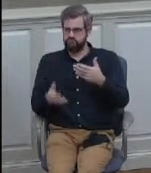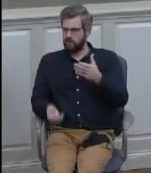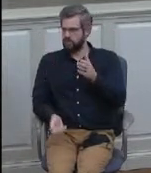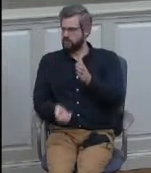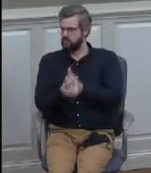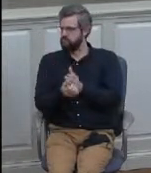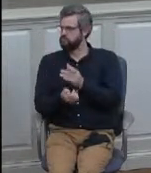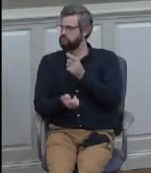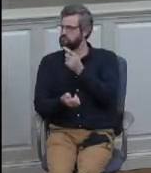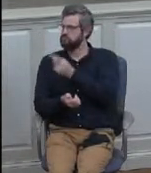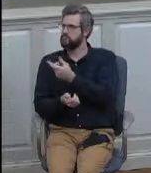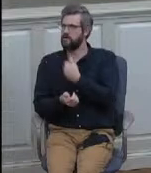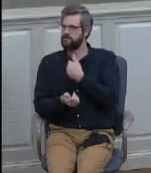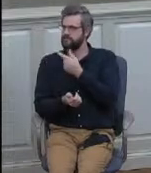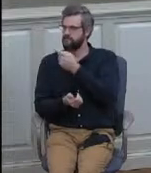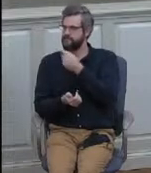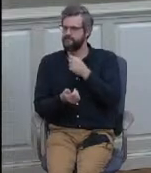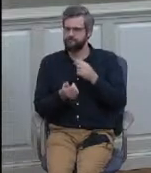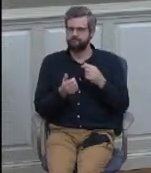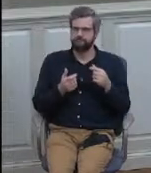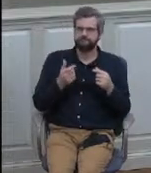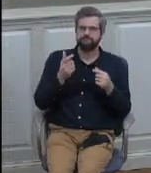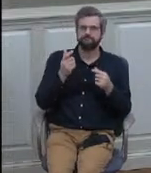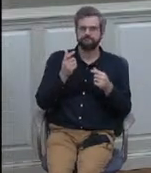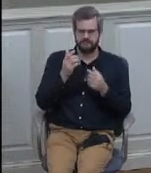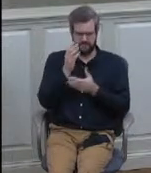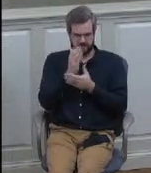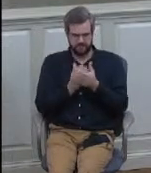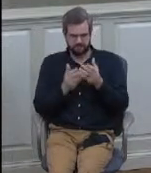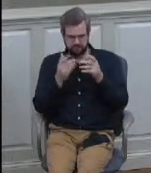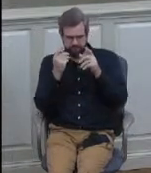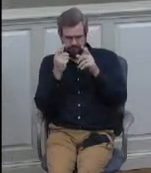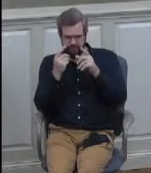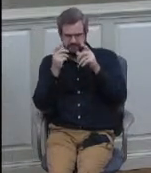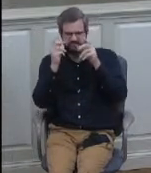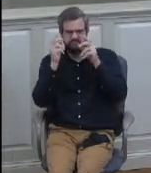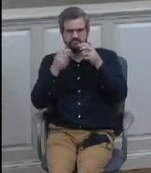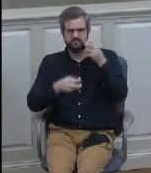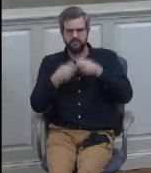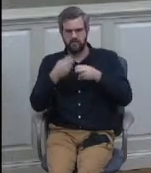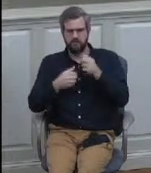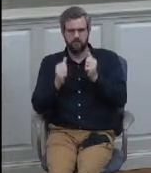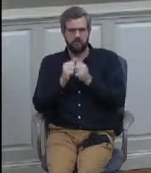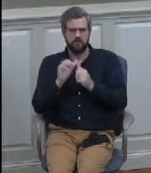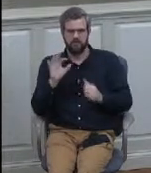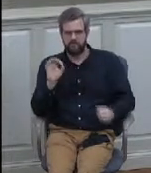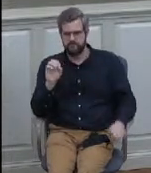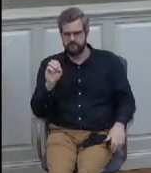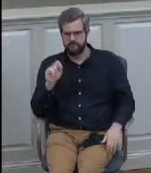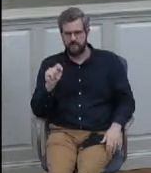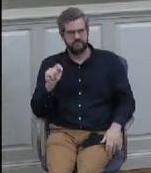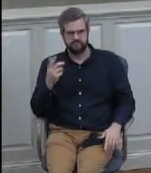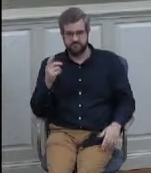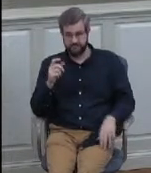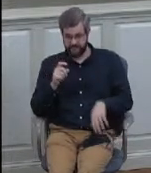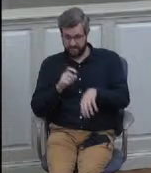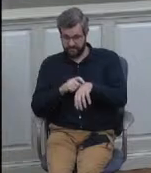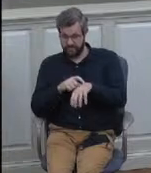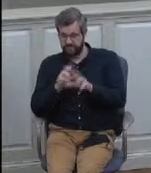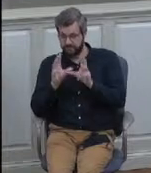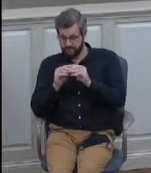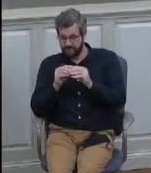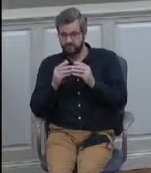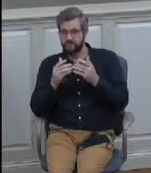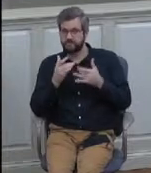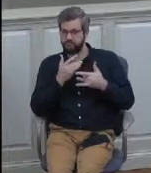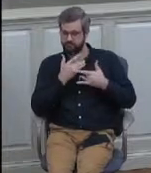to your desk there. We had some issues with the font on the actual times for the meetings. The meetings are